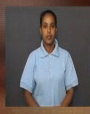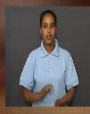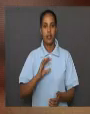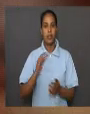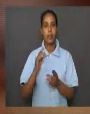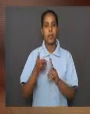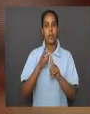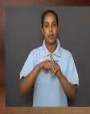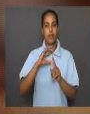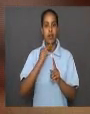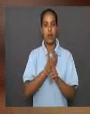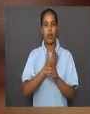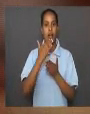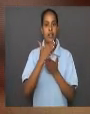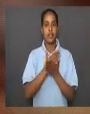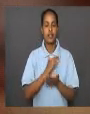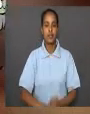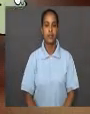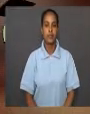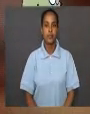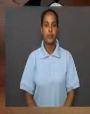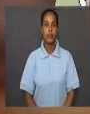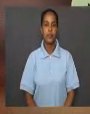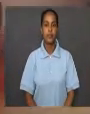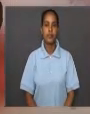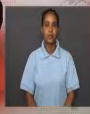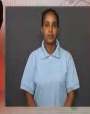Let's get back to our lesson.